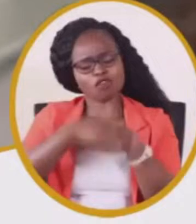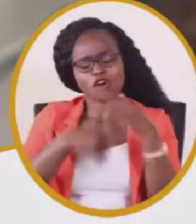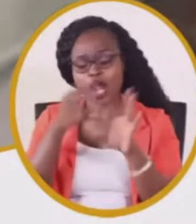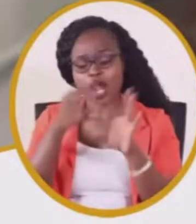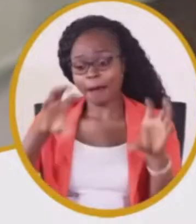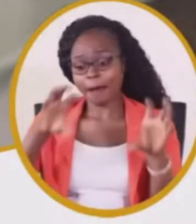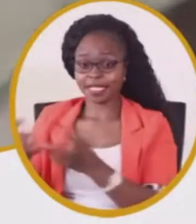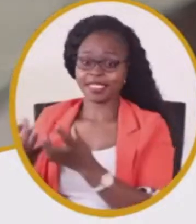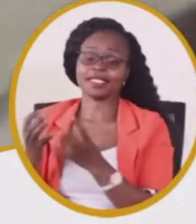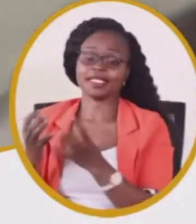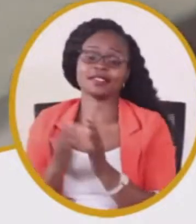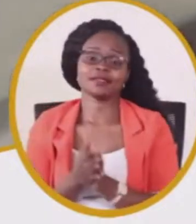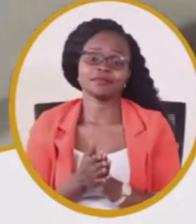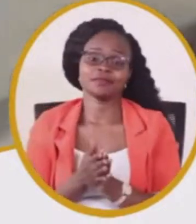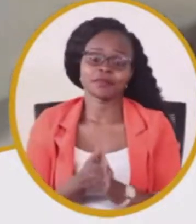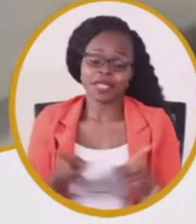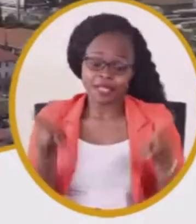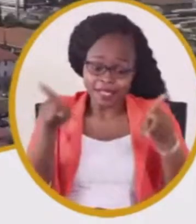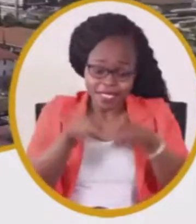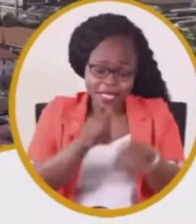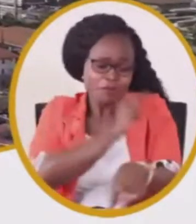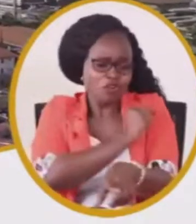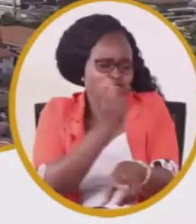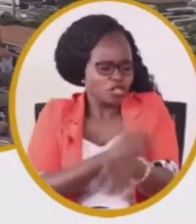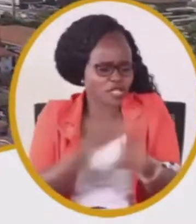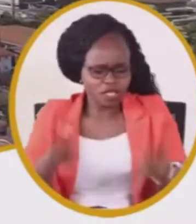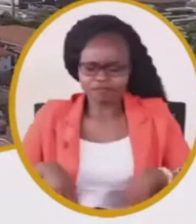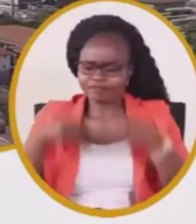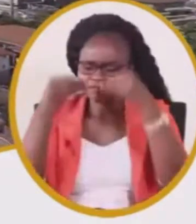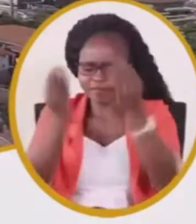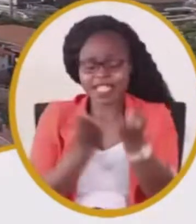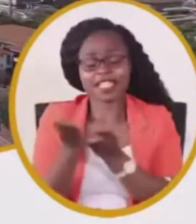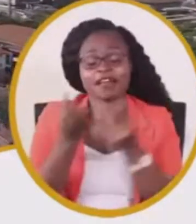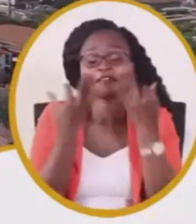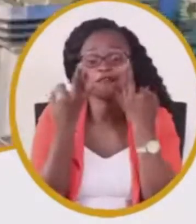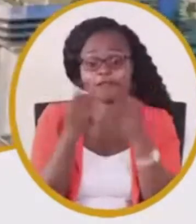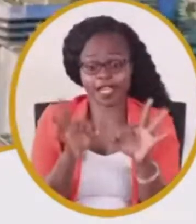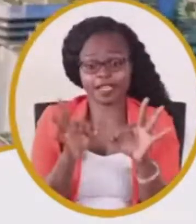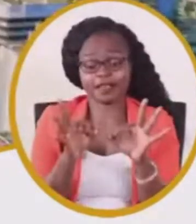involved. The authority offers this service free of charge.